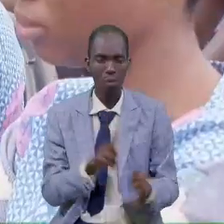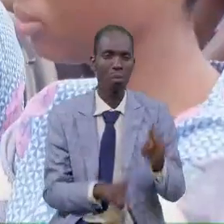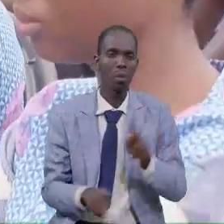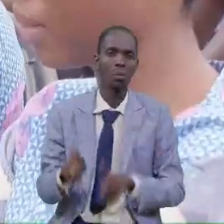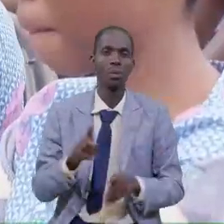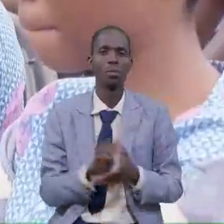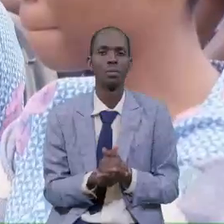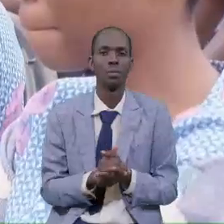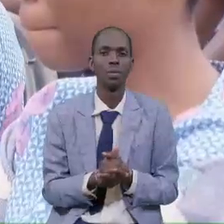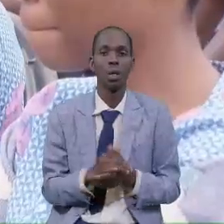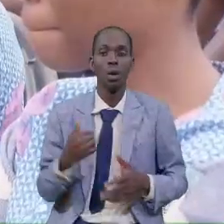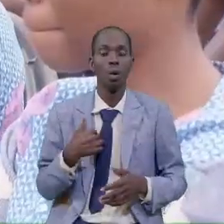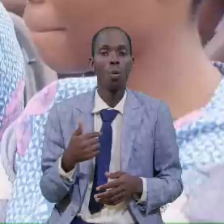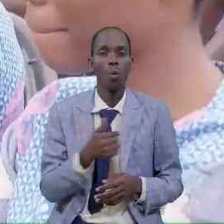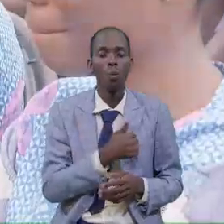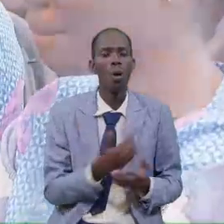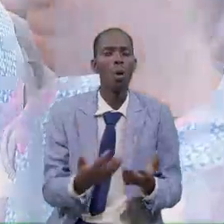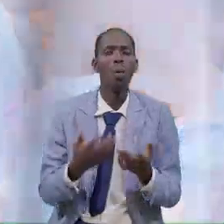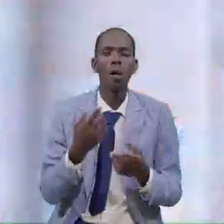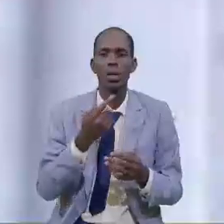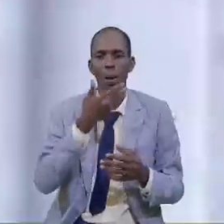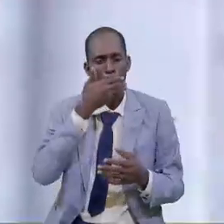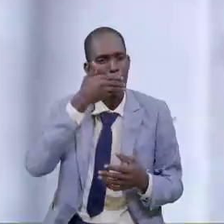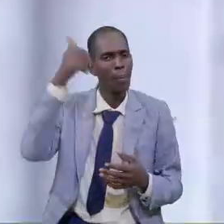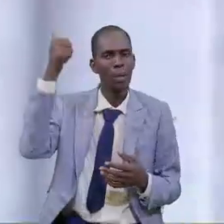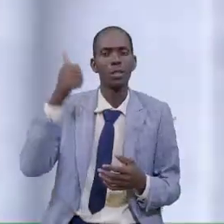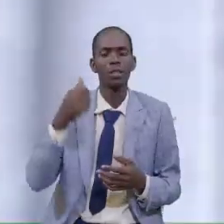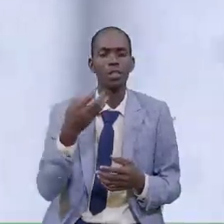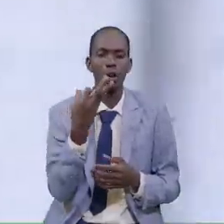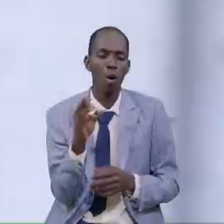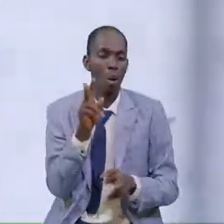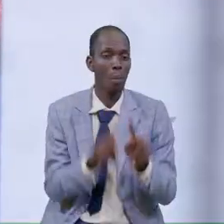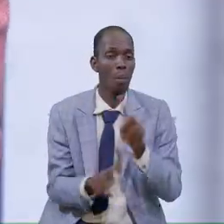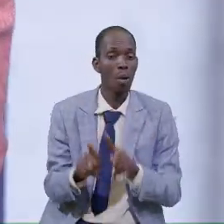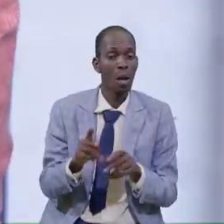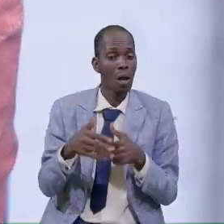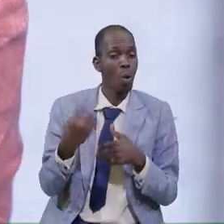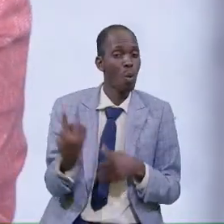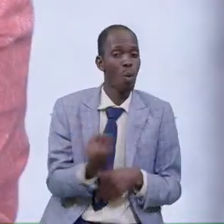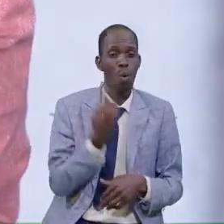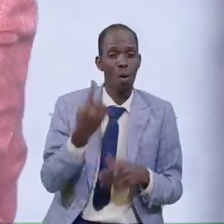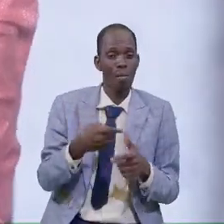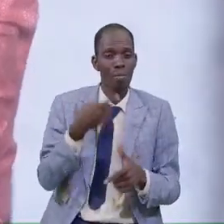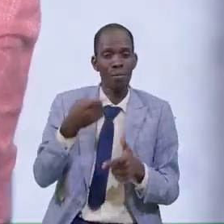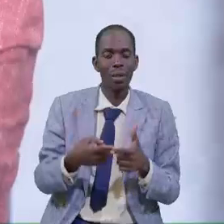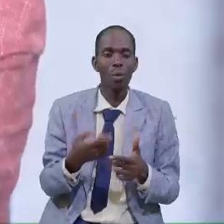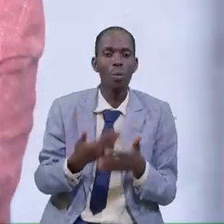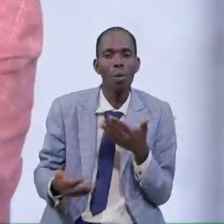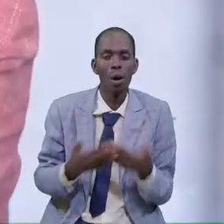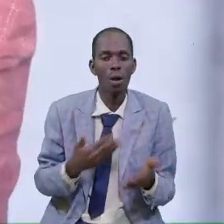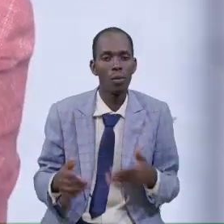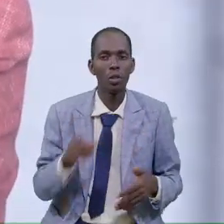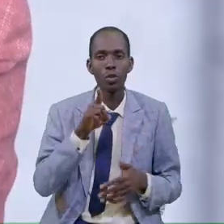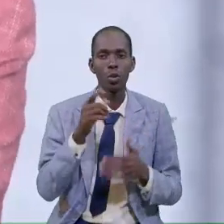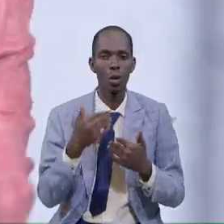we want the best of people. It's only then, whatever you have, whatever knowledge